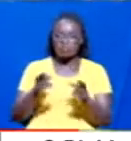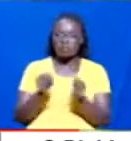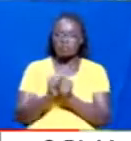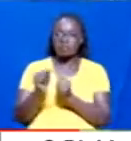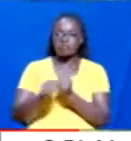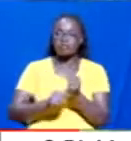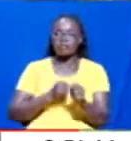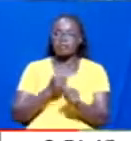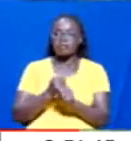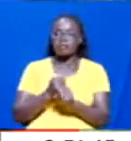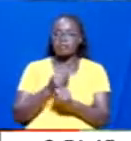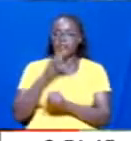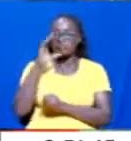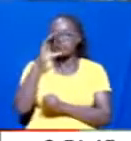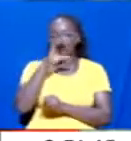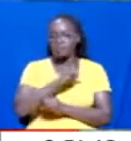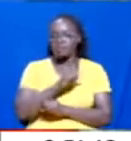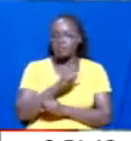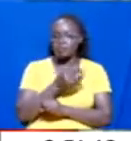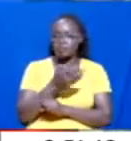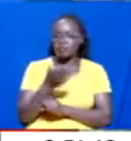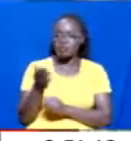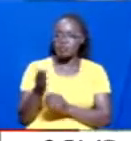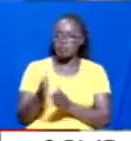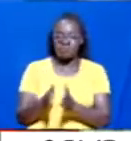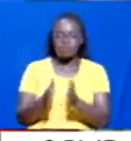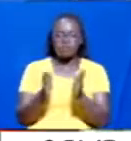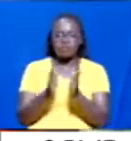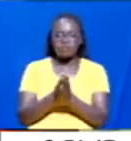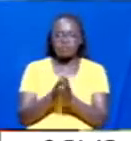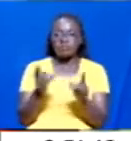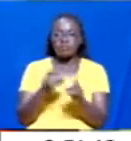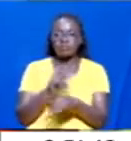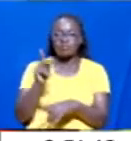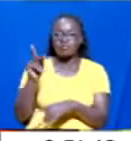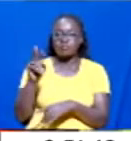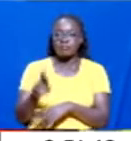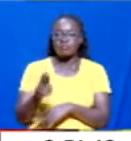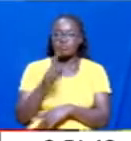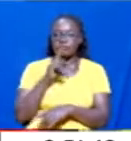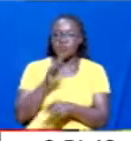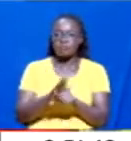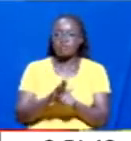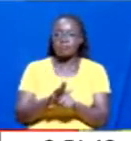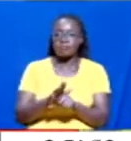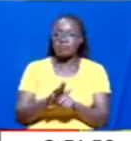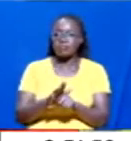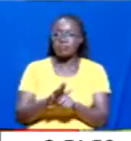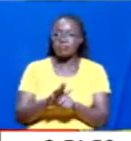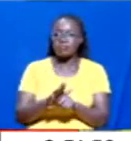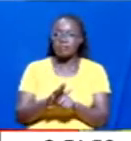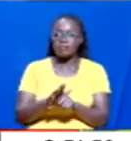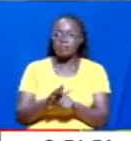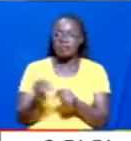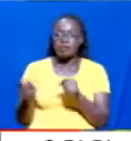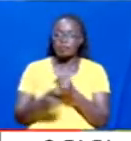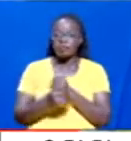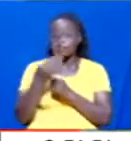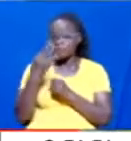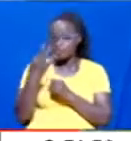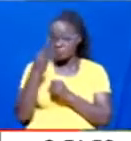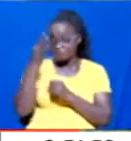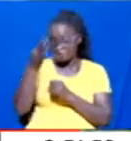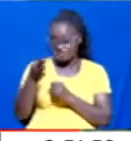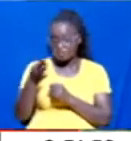has been missing on that particular corridor. But Kenya Railways promises Kenyans that in 3 months' time, they'll be